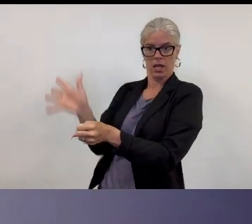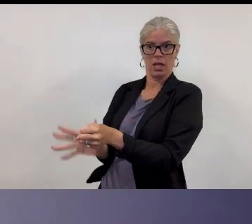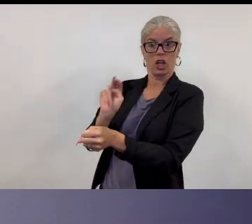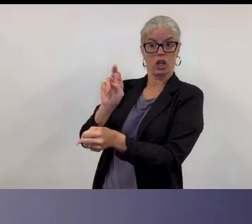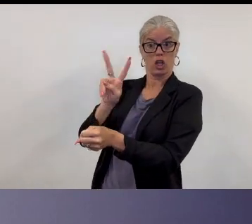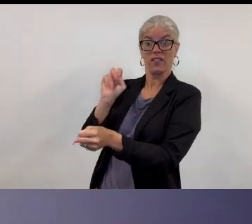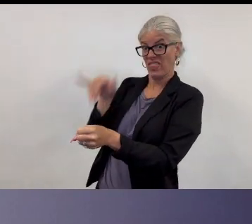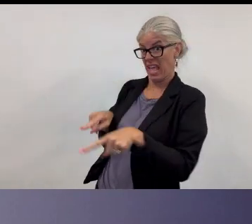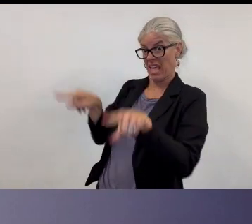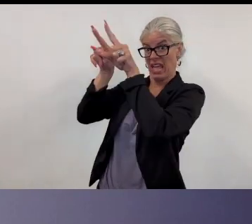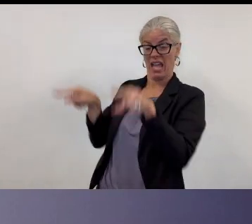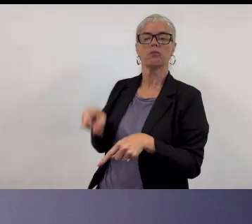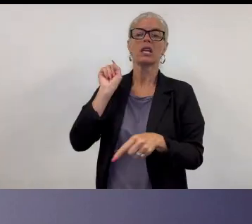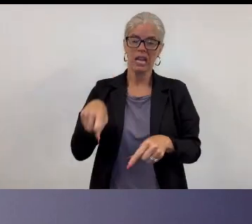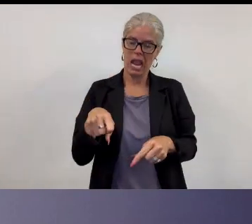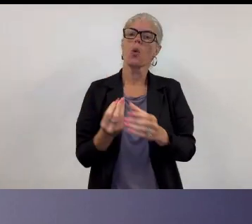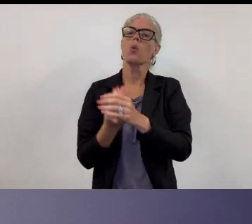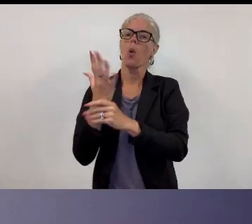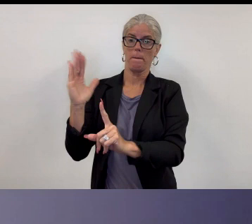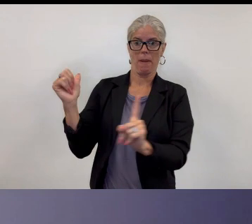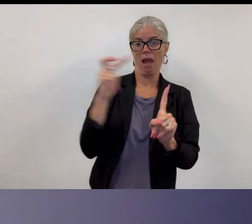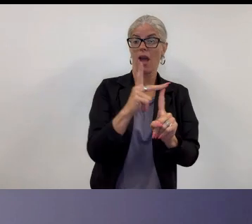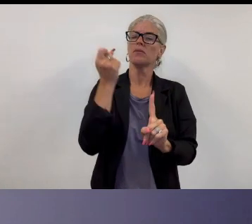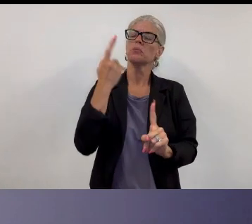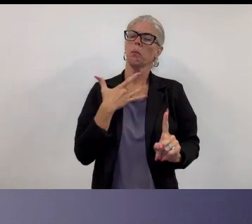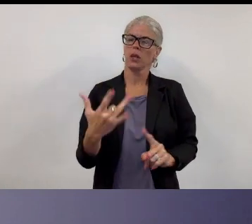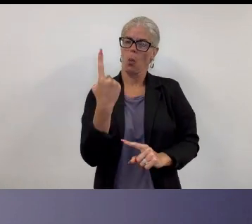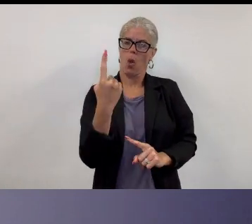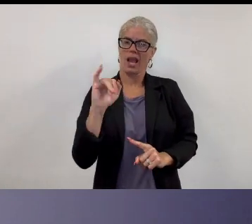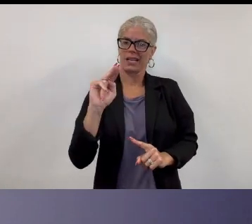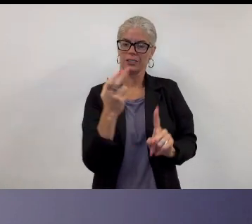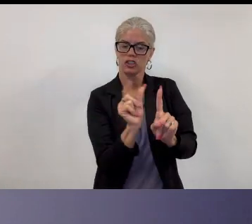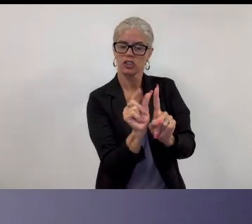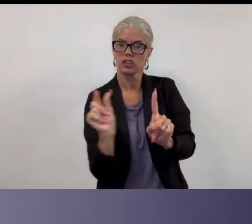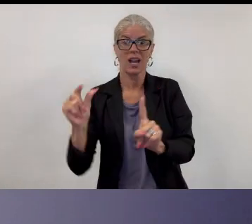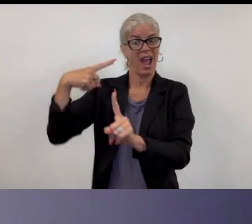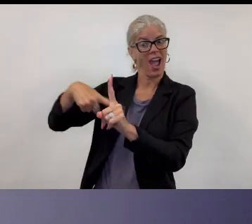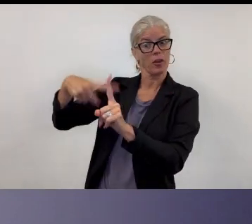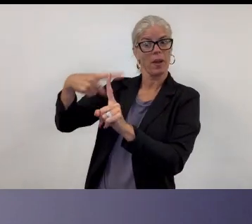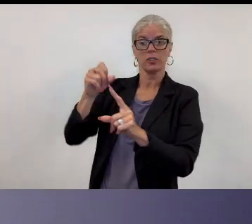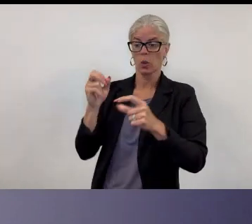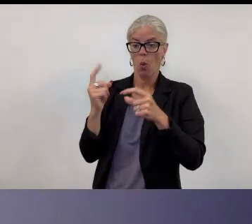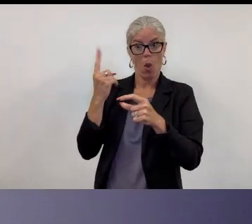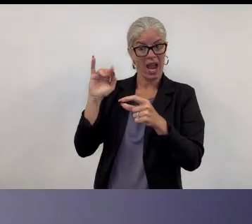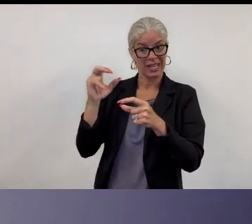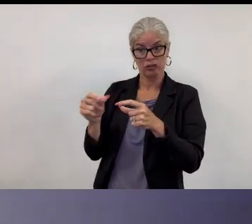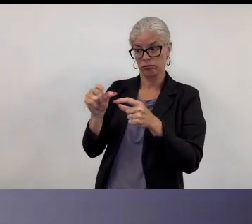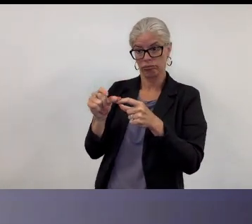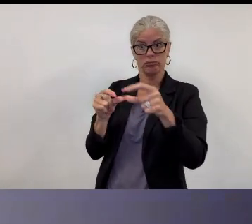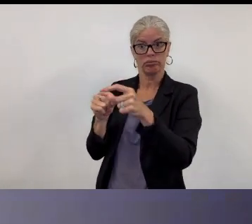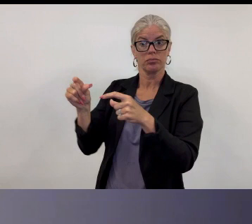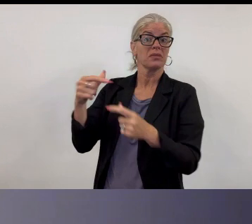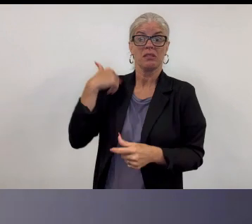itself. It usually takes about 1 inch per month for those nerves to regenerate. And now I don't know how severely